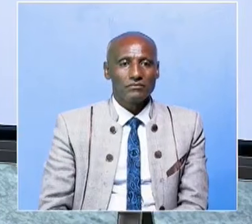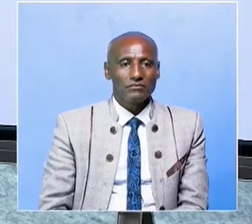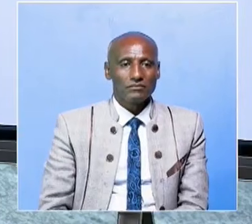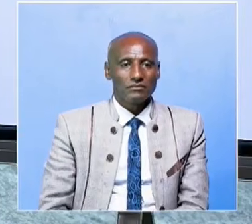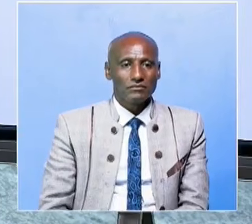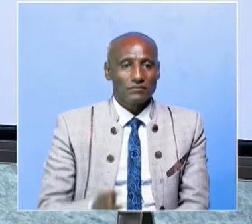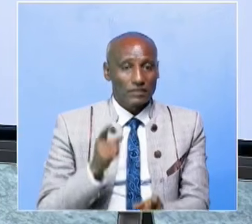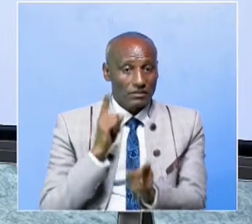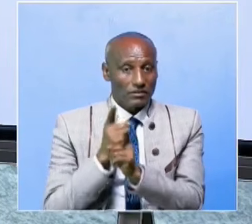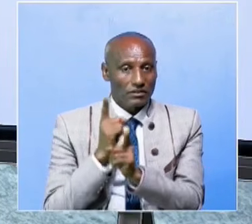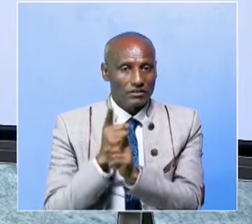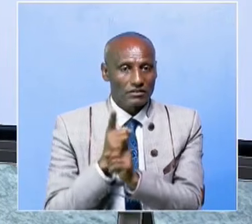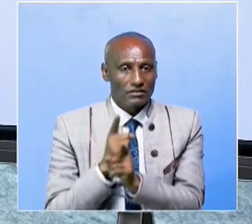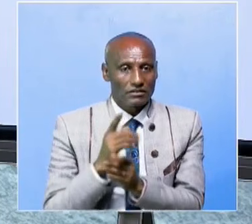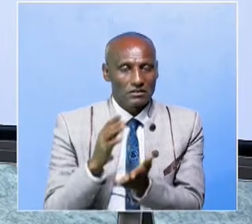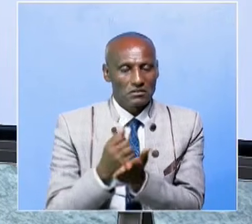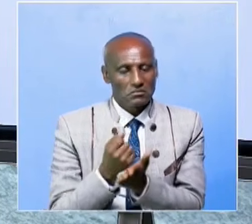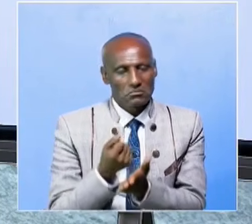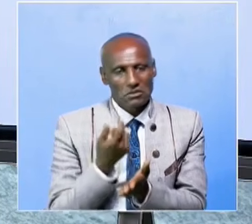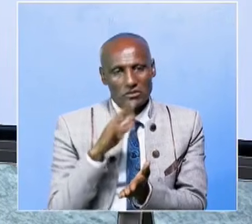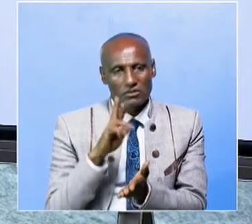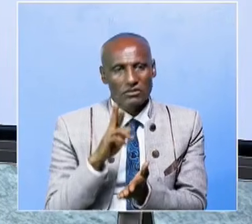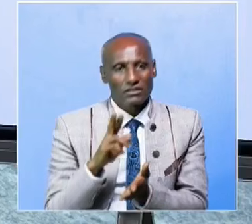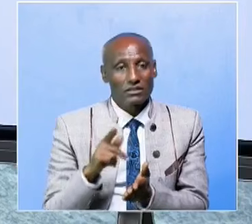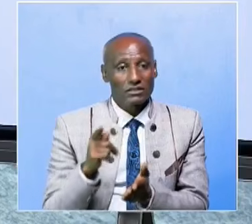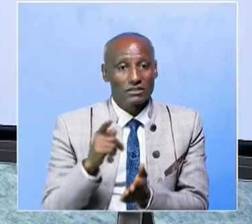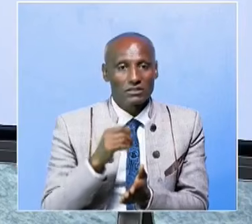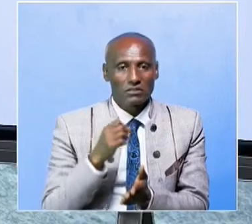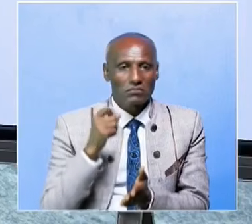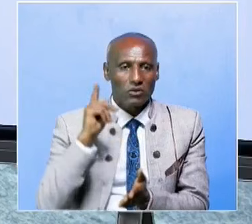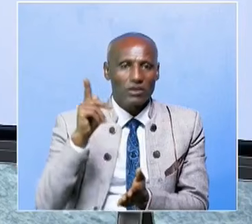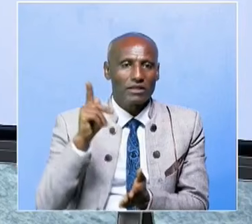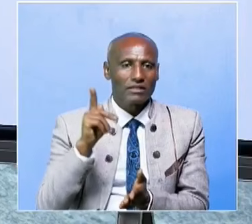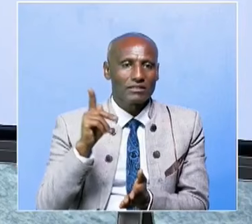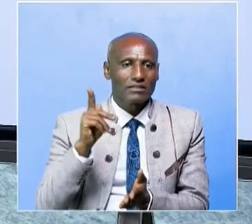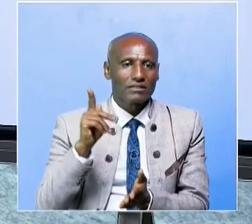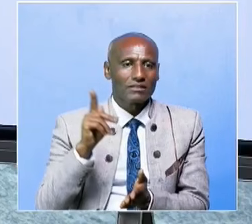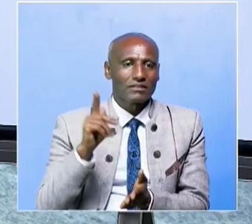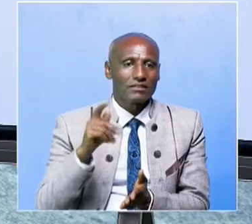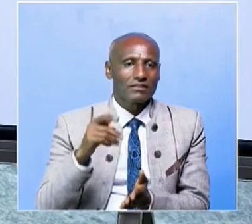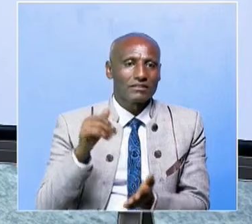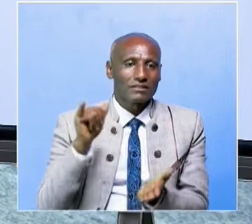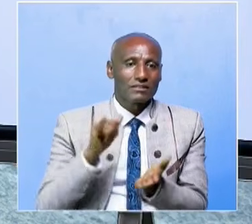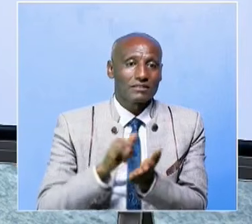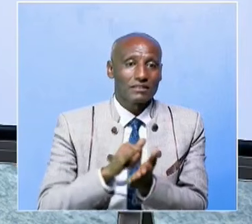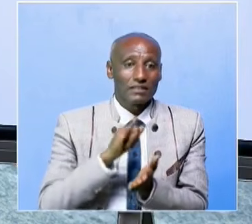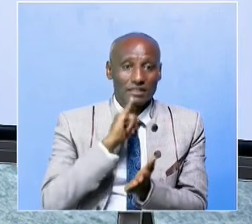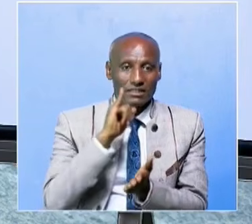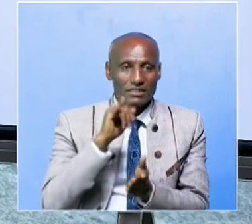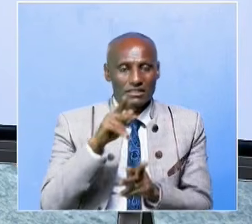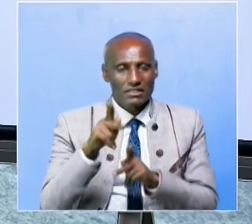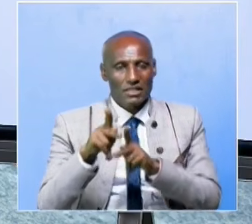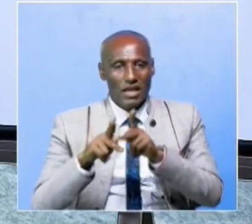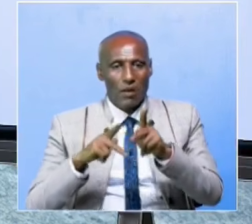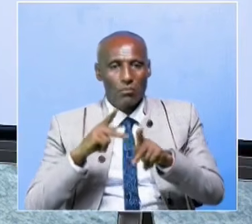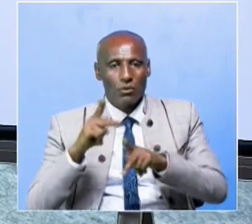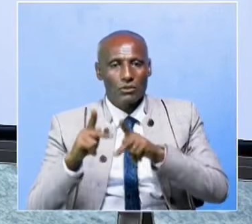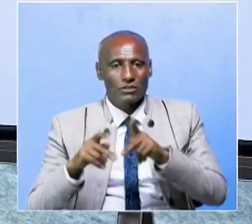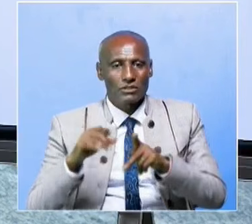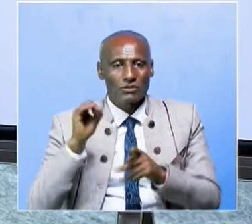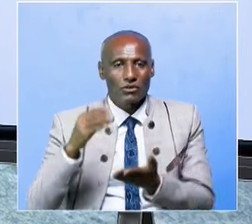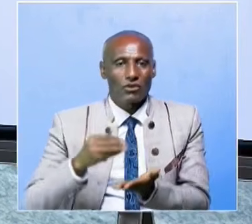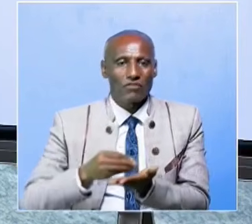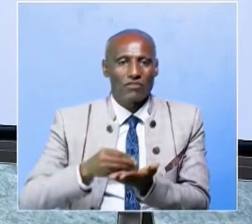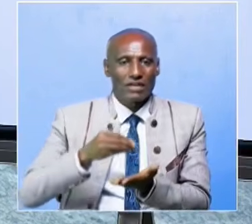everything correct and some not correct, but it is okay. That is the process of learning. We lose some and we achieve